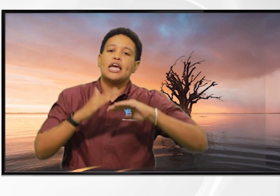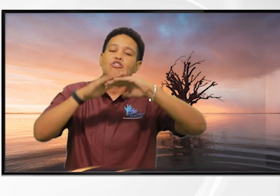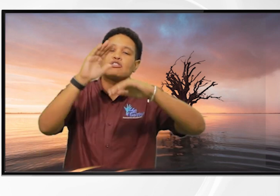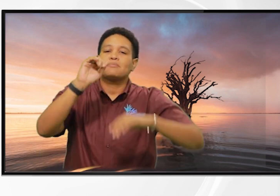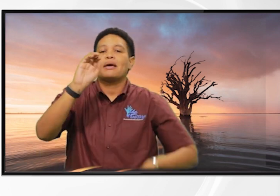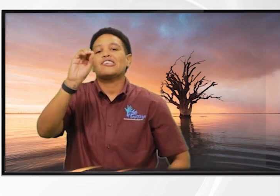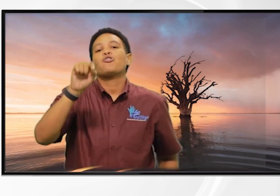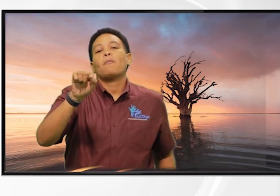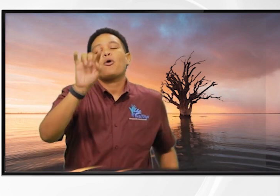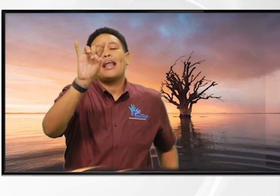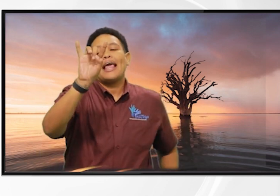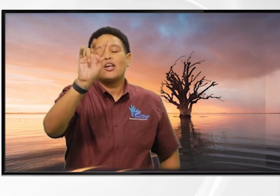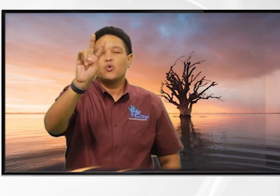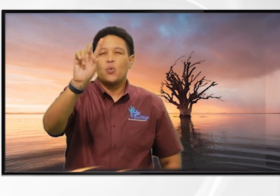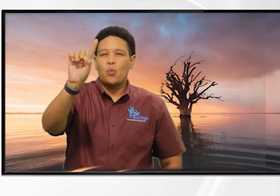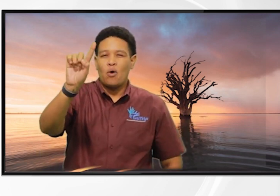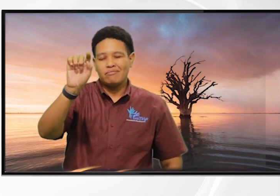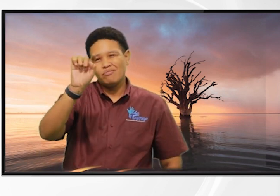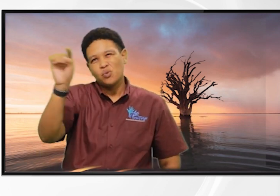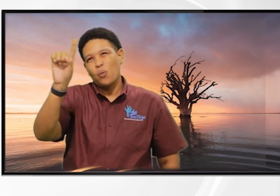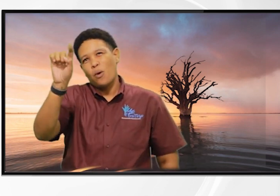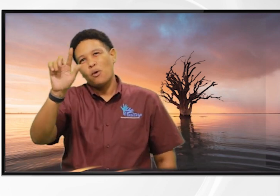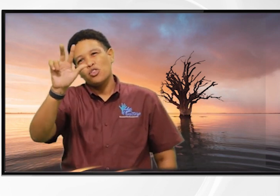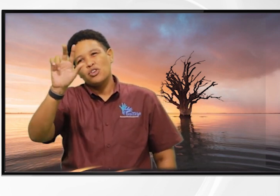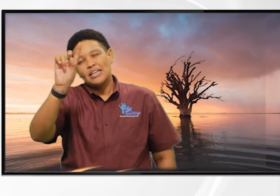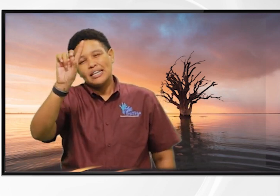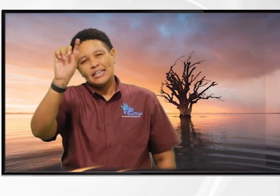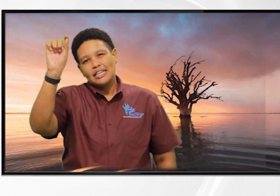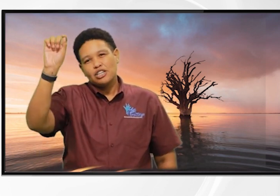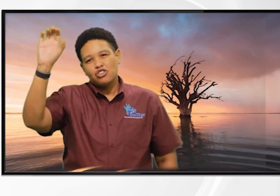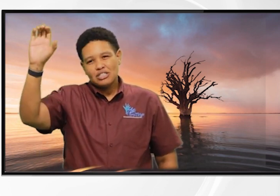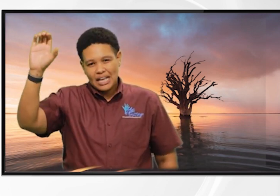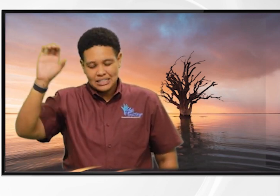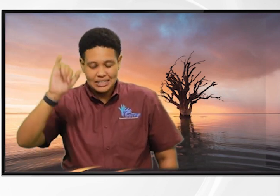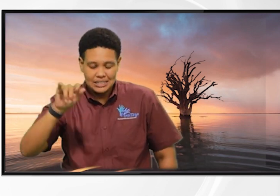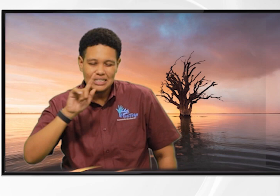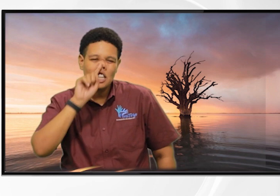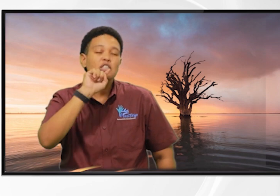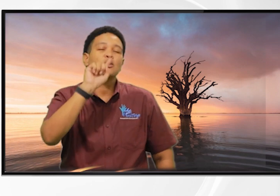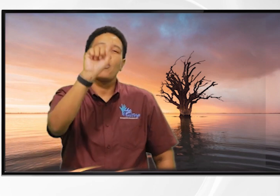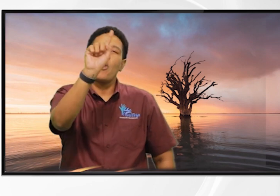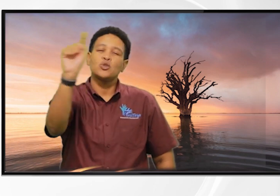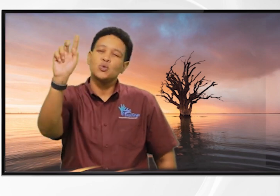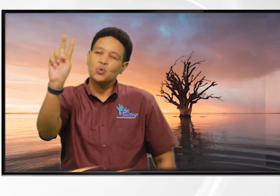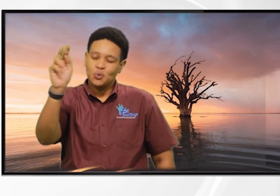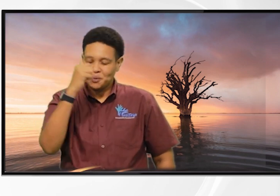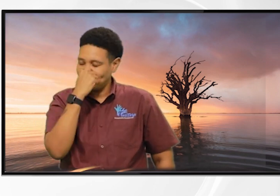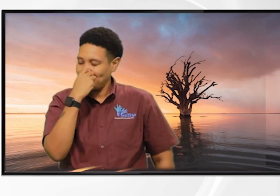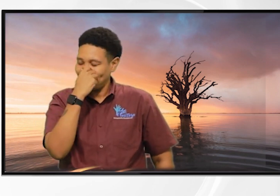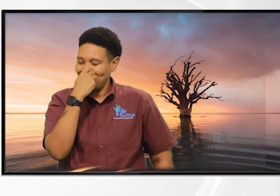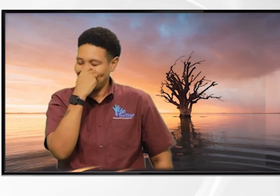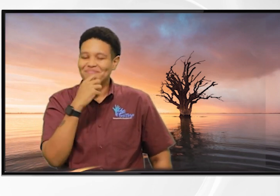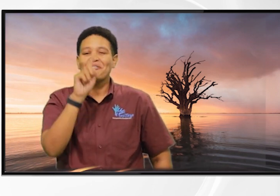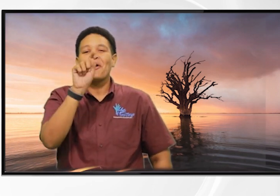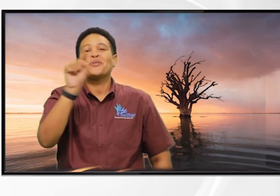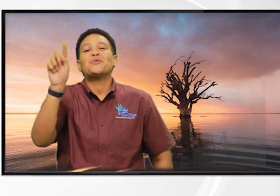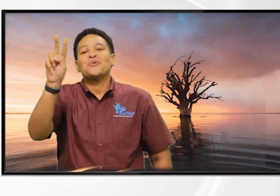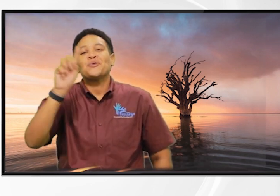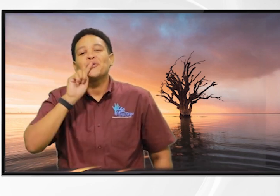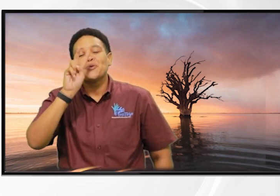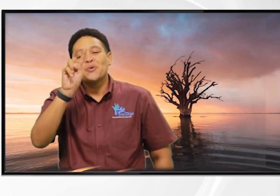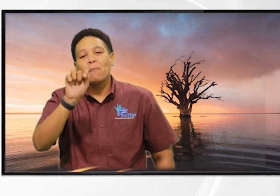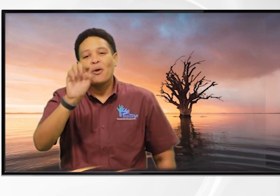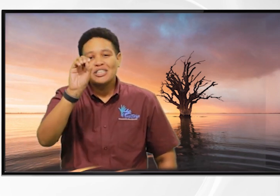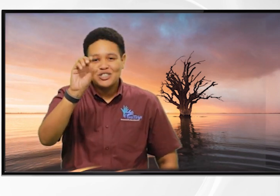by 0.8 to 1.3 degrees Celsius, that is 1 to 2 to 2.0